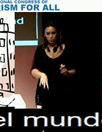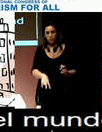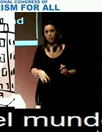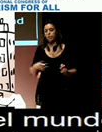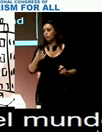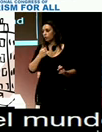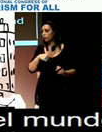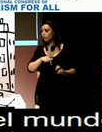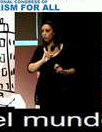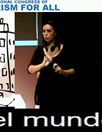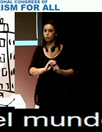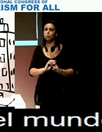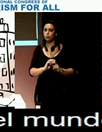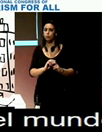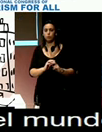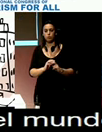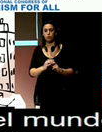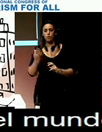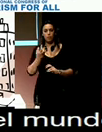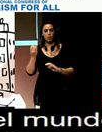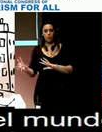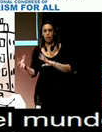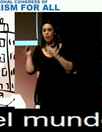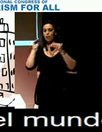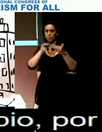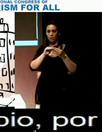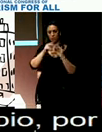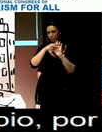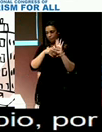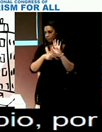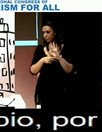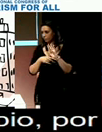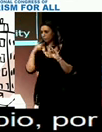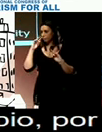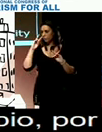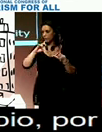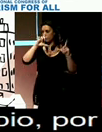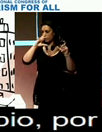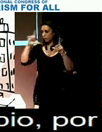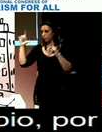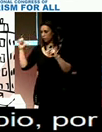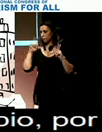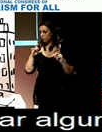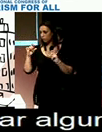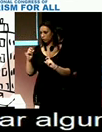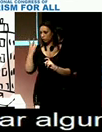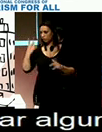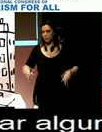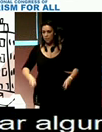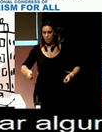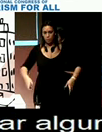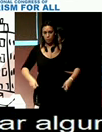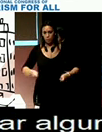not everybody understands accessibility. So I had to take some measures. We can see here two people